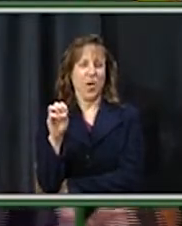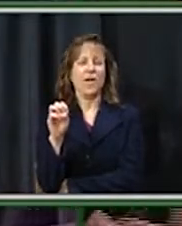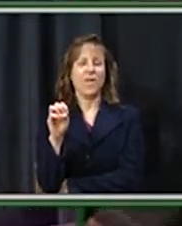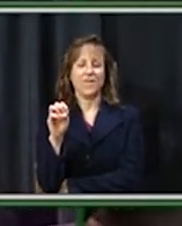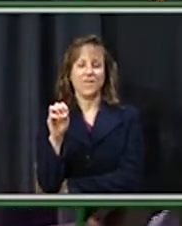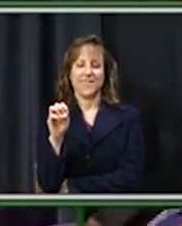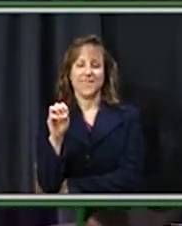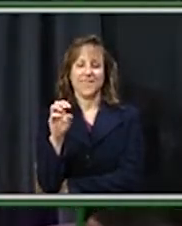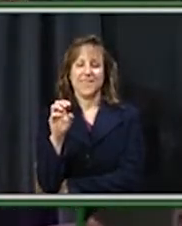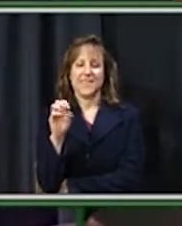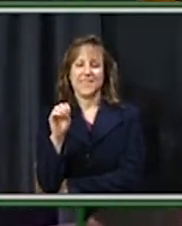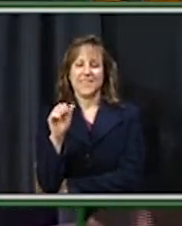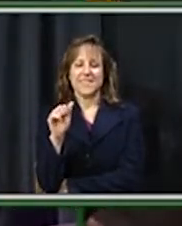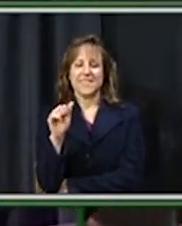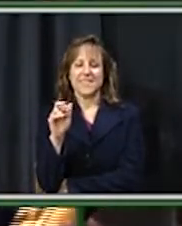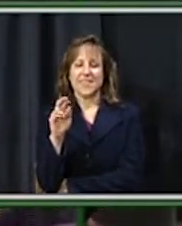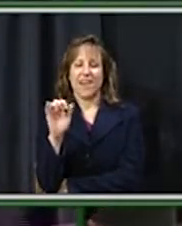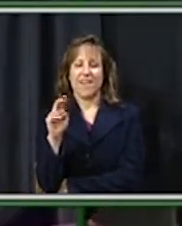Sarah Ann Frusell.